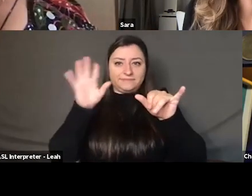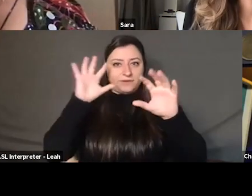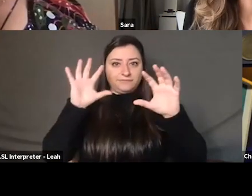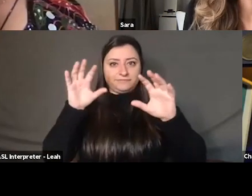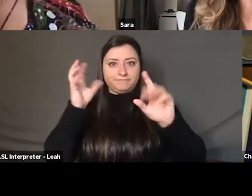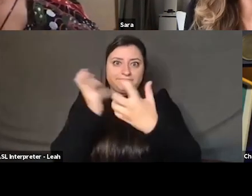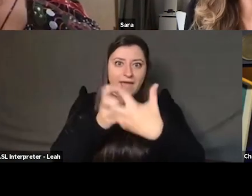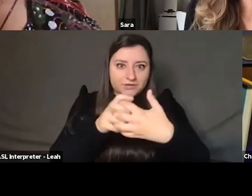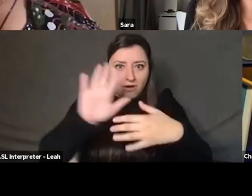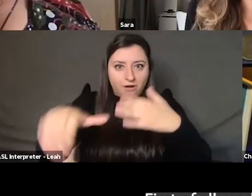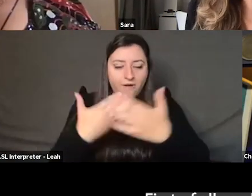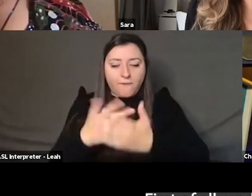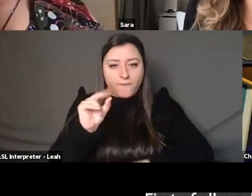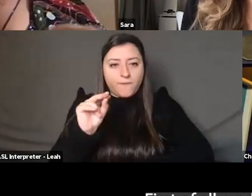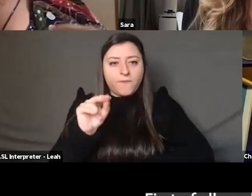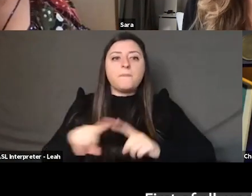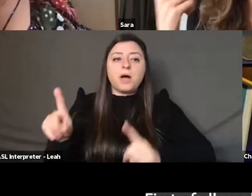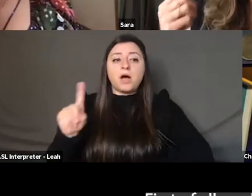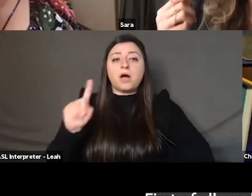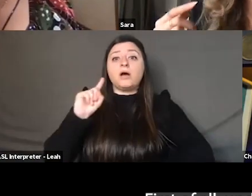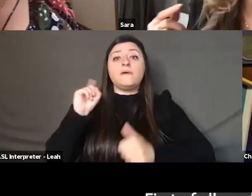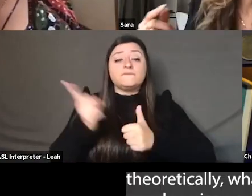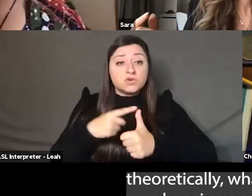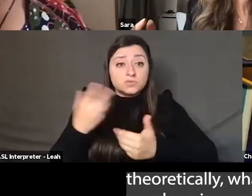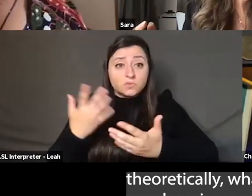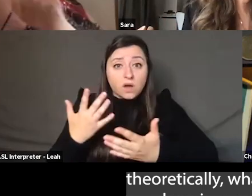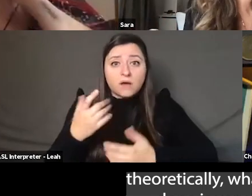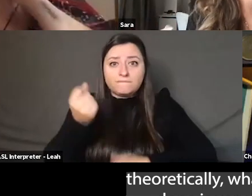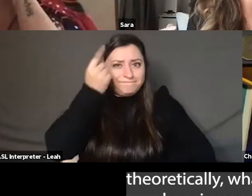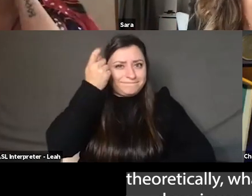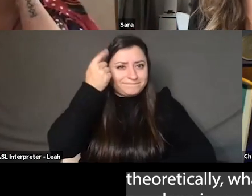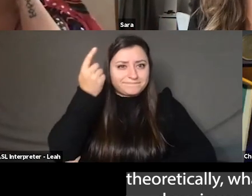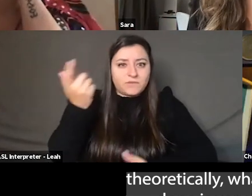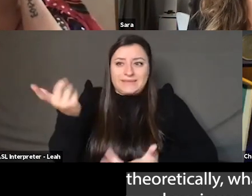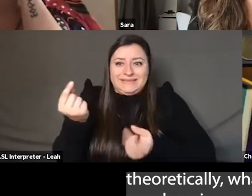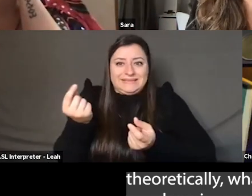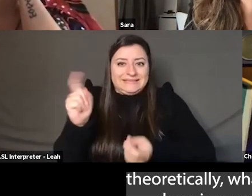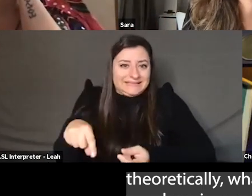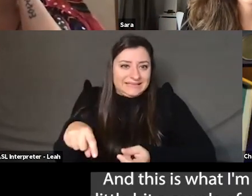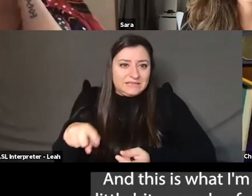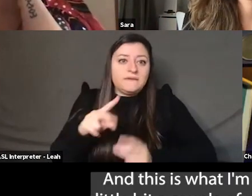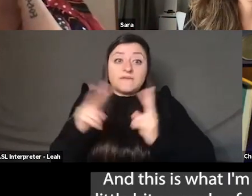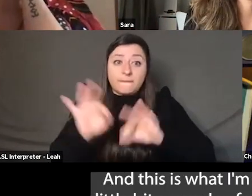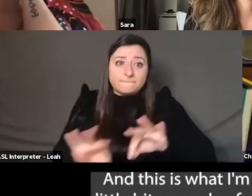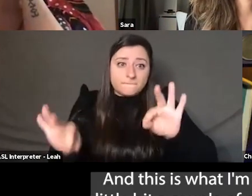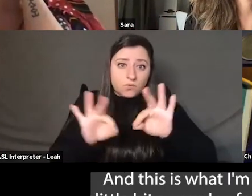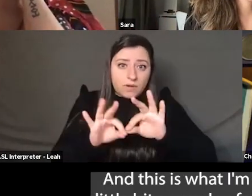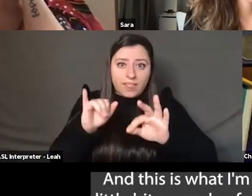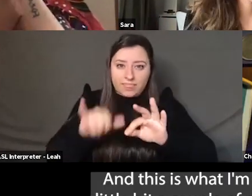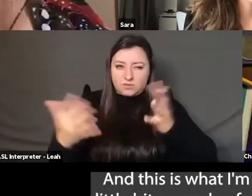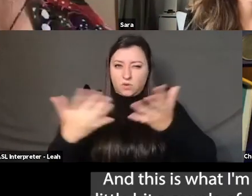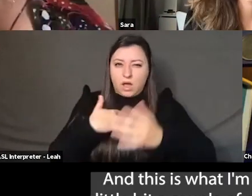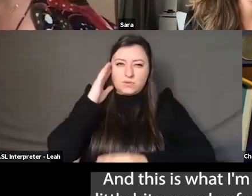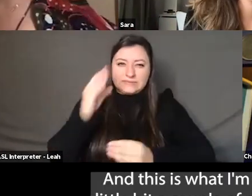thing. First of all, understanding theoretically what needs to be done is very important. And this is what I'm going to